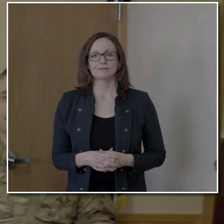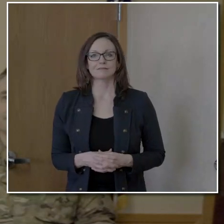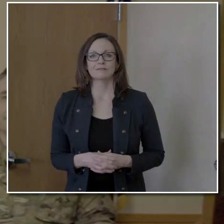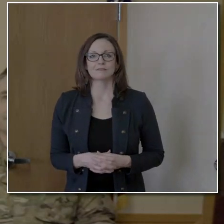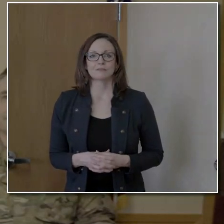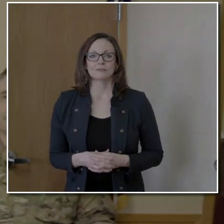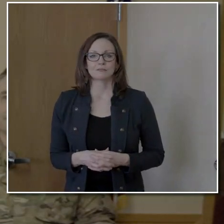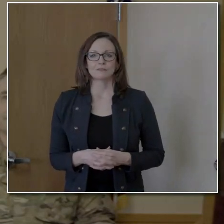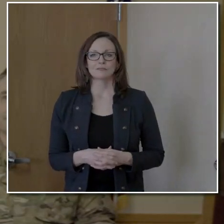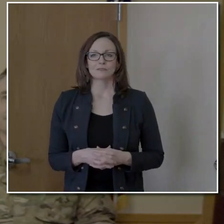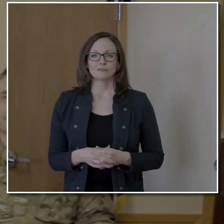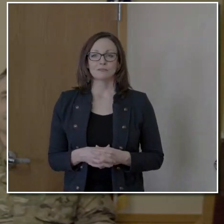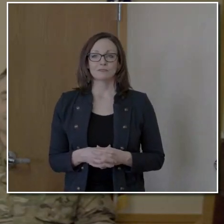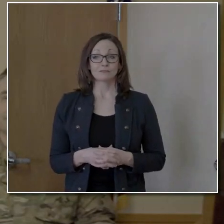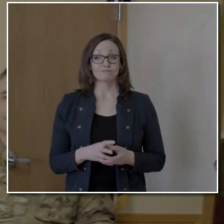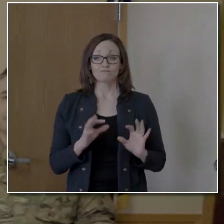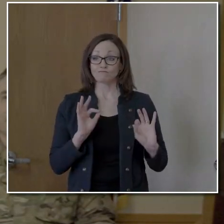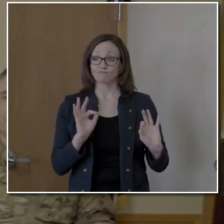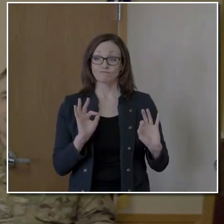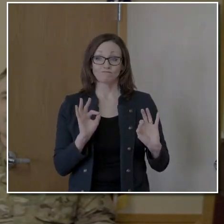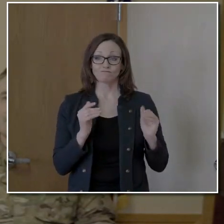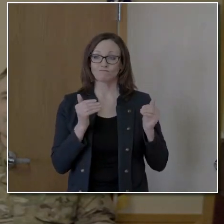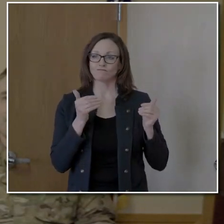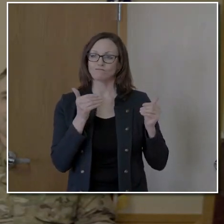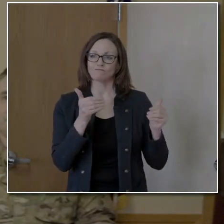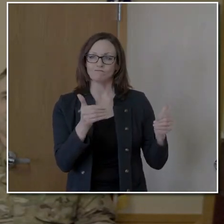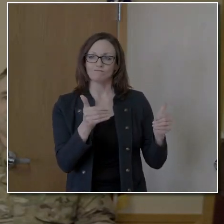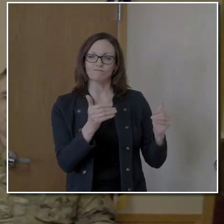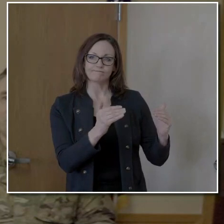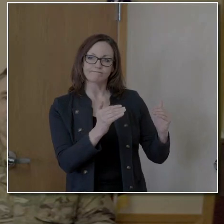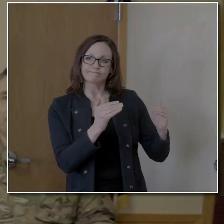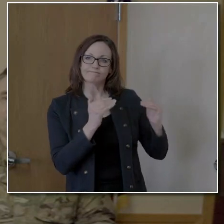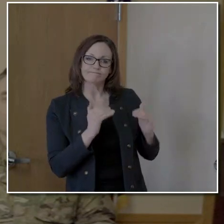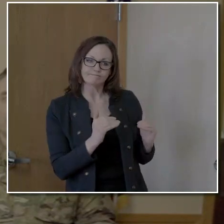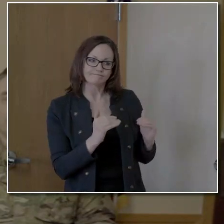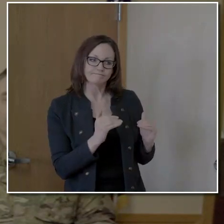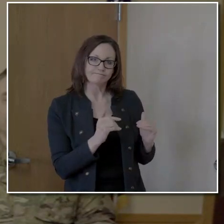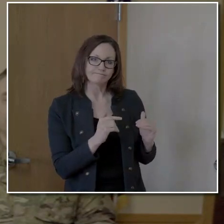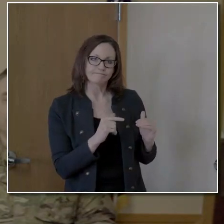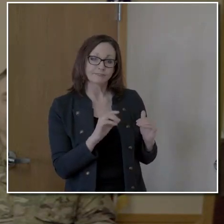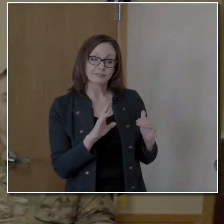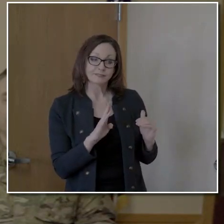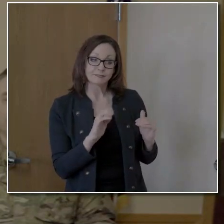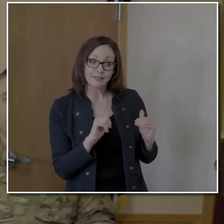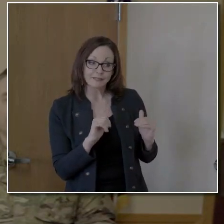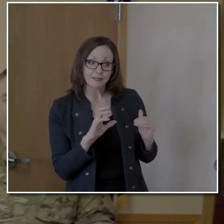We'll move on to Adam Brewster with CBS News. Adam?